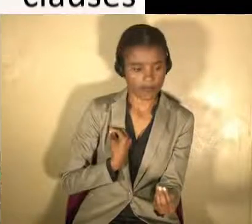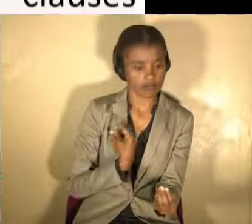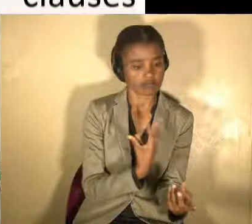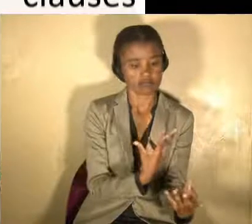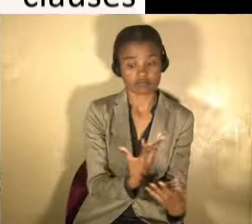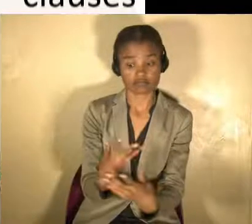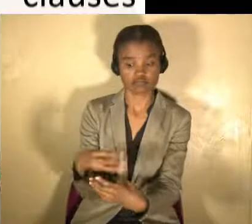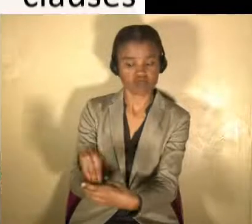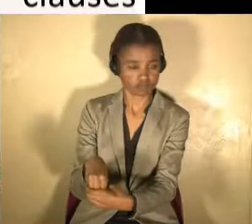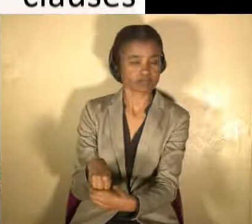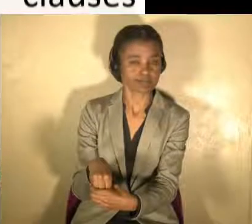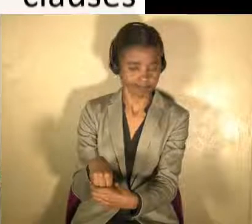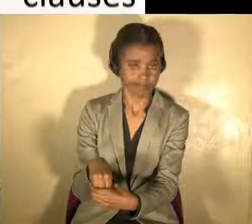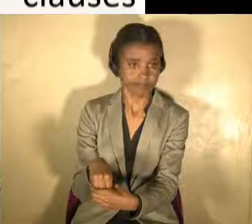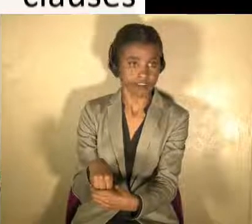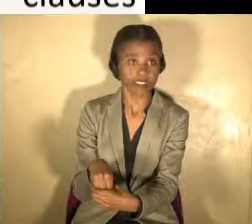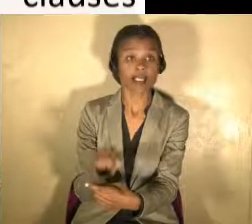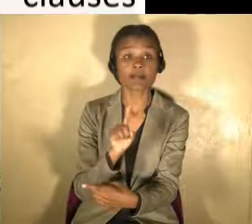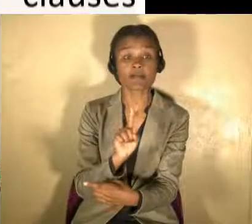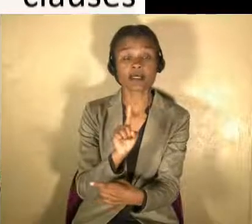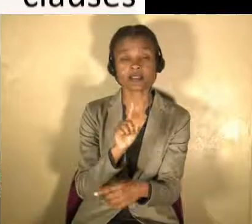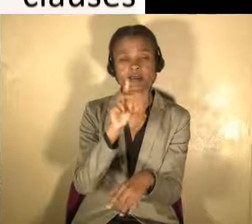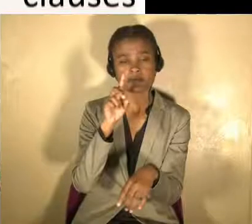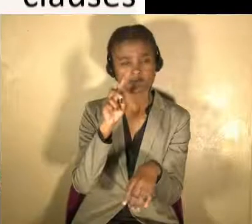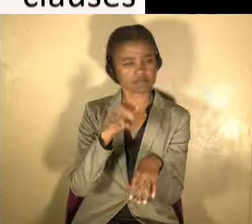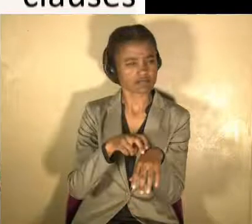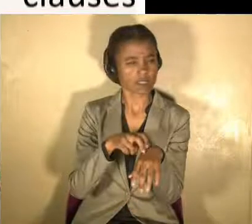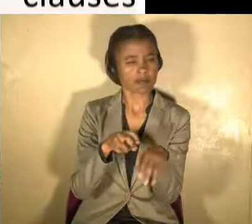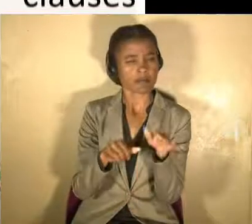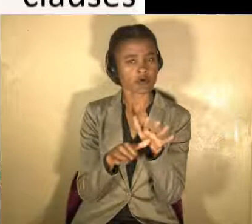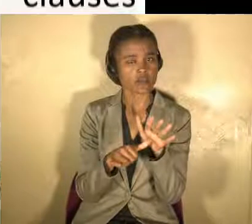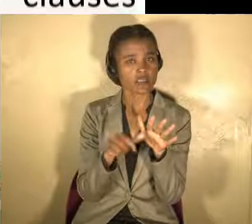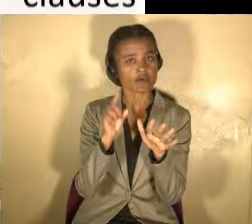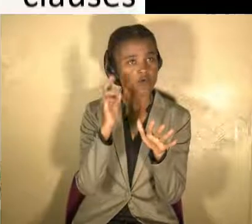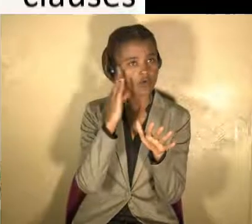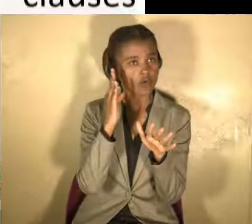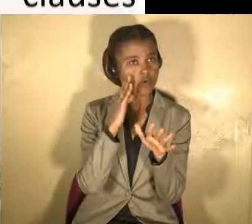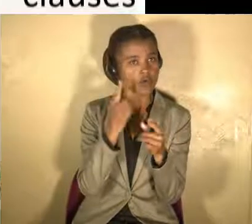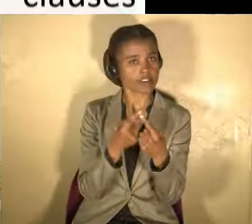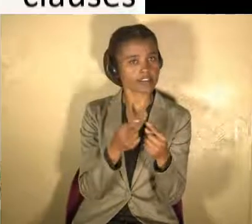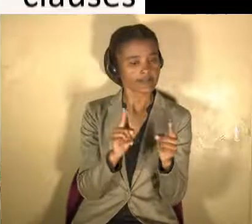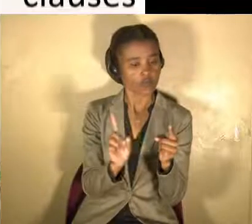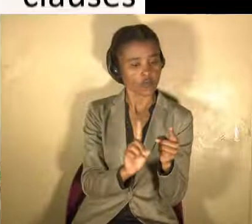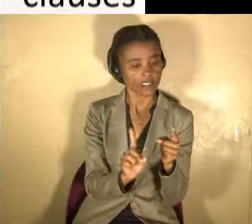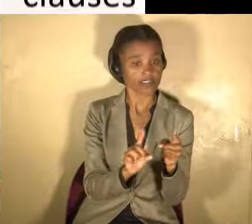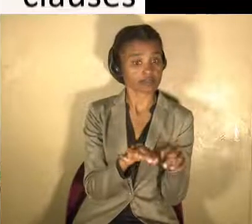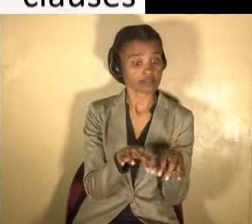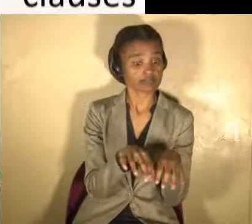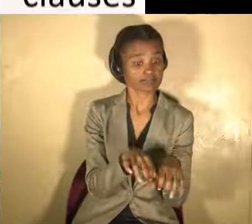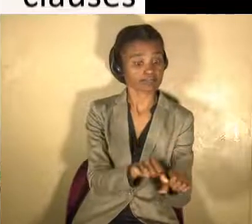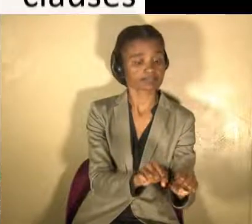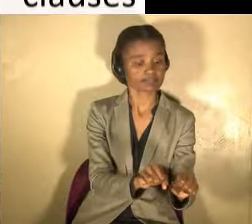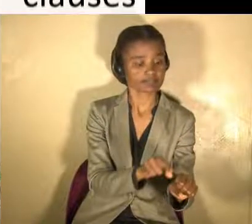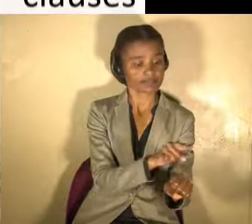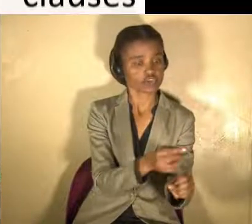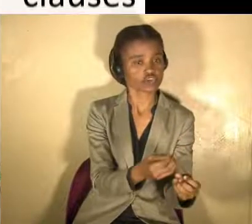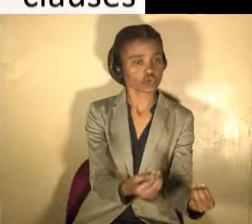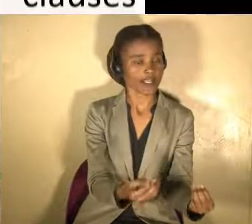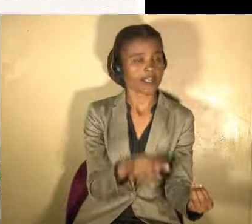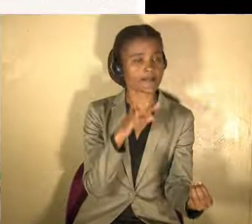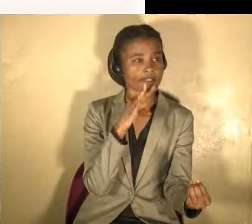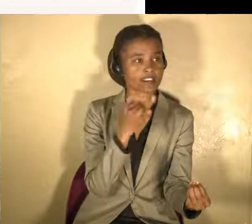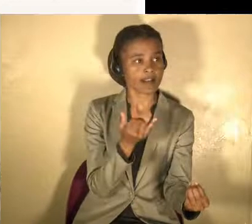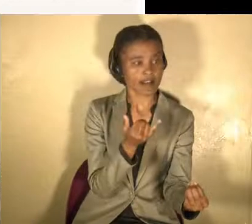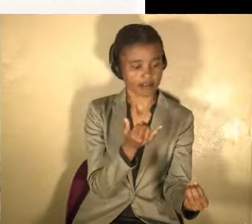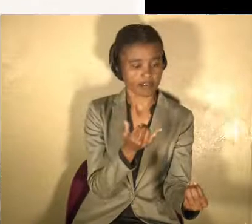need to note this difference. Foster care is a temporal form of statutory placement,